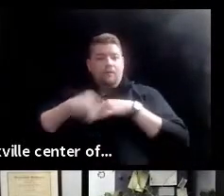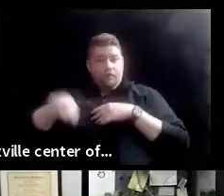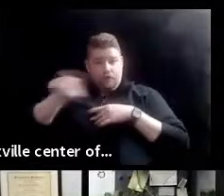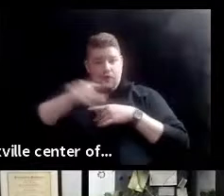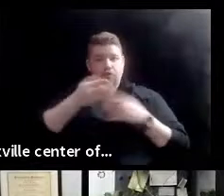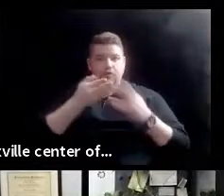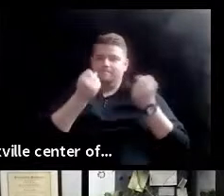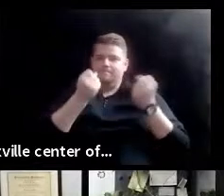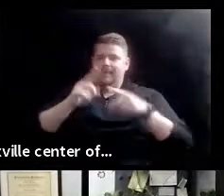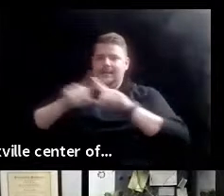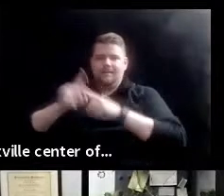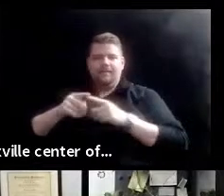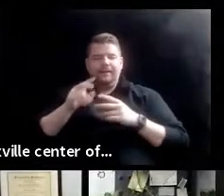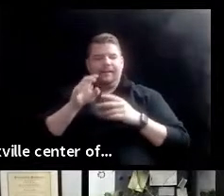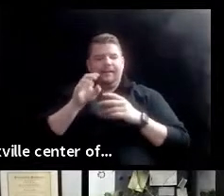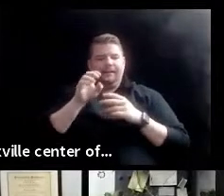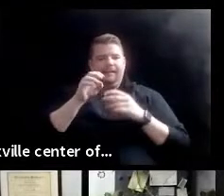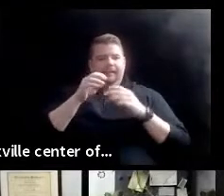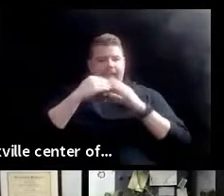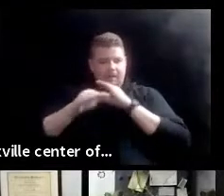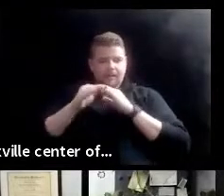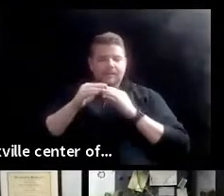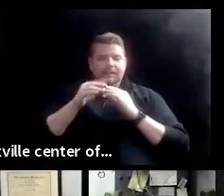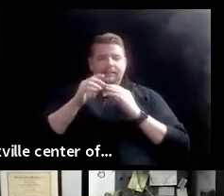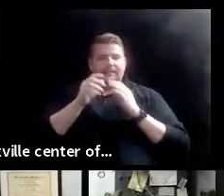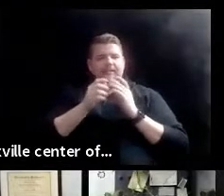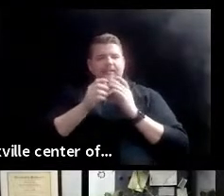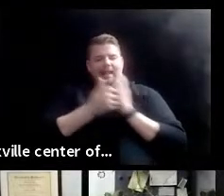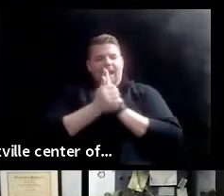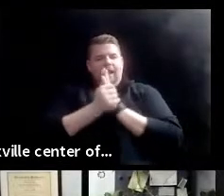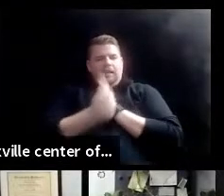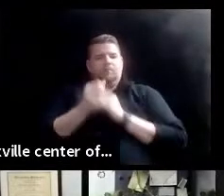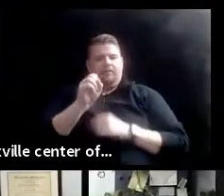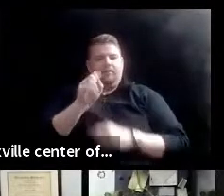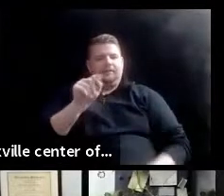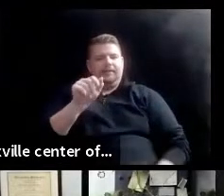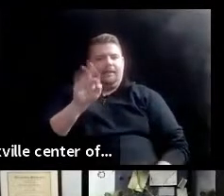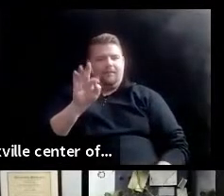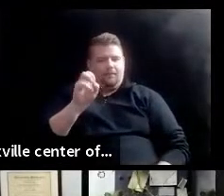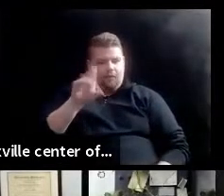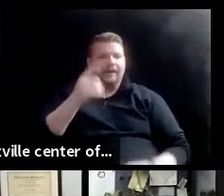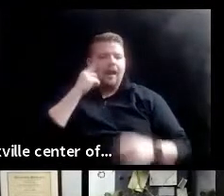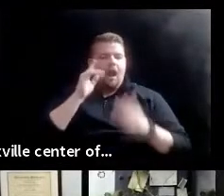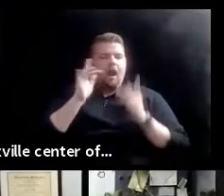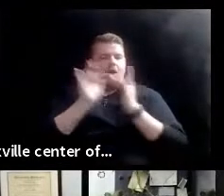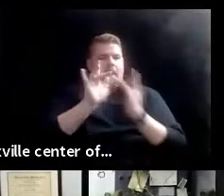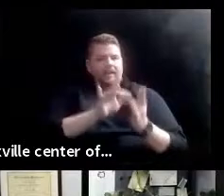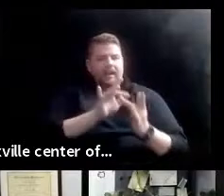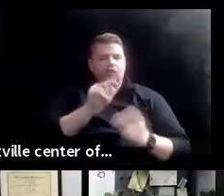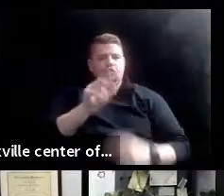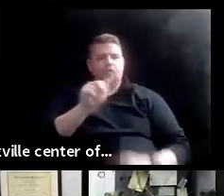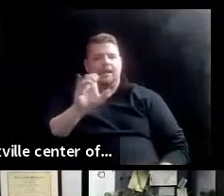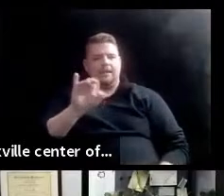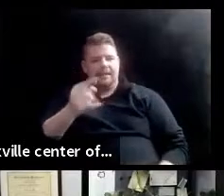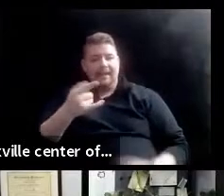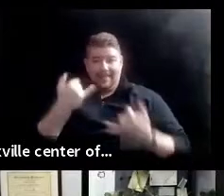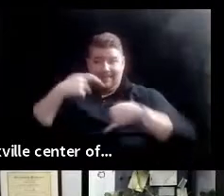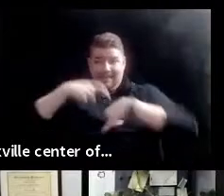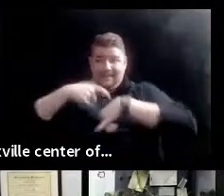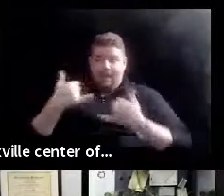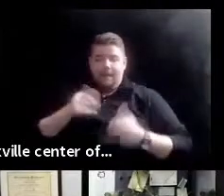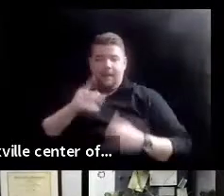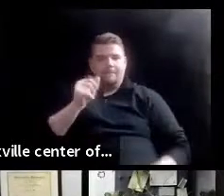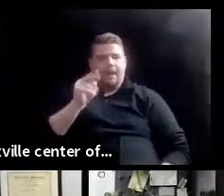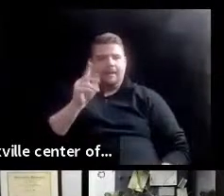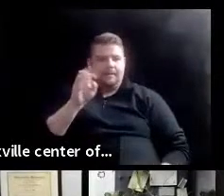emails, is an expert from Stanford, has an excellent paper on the futility of contact tracing, especially at this point in the pandemic.